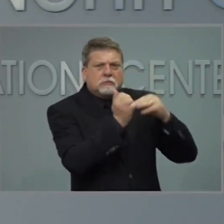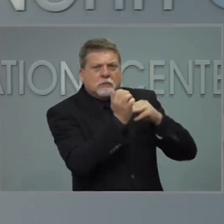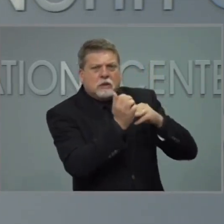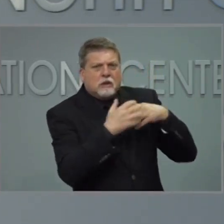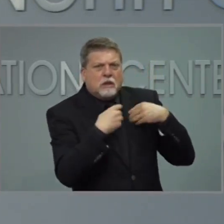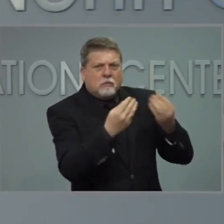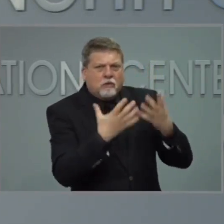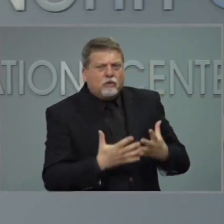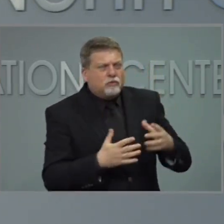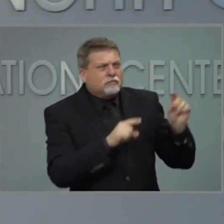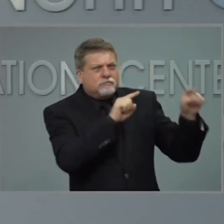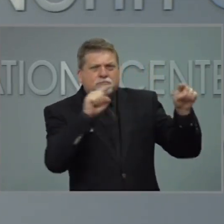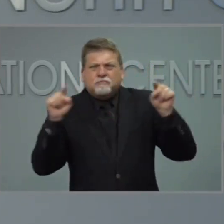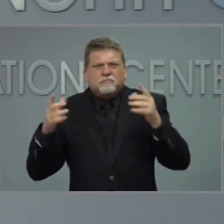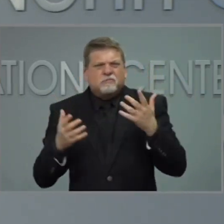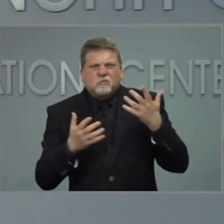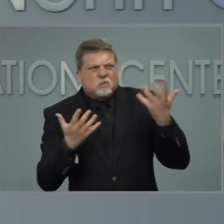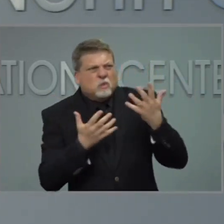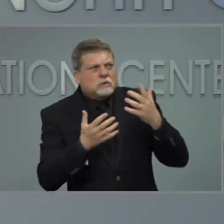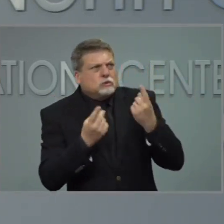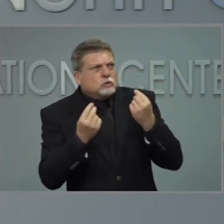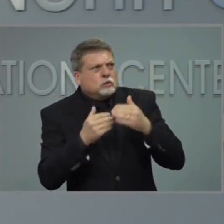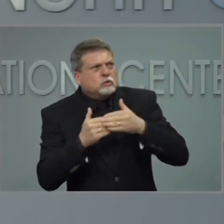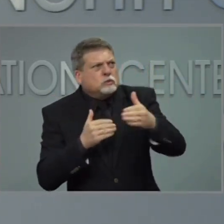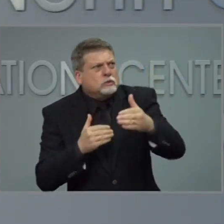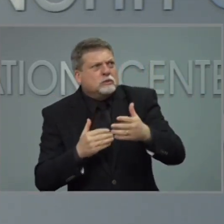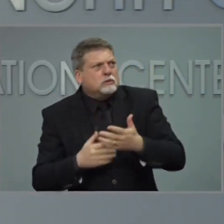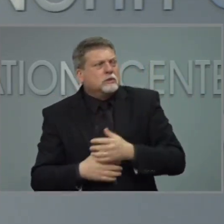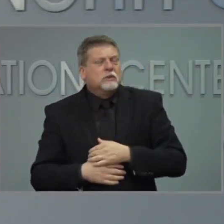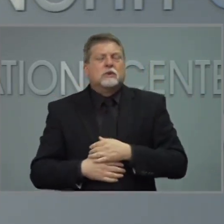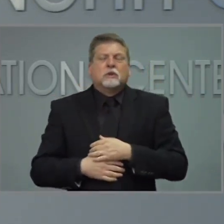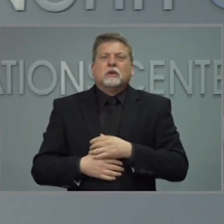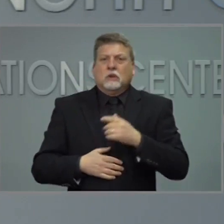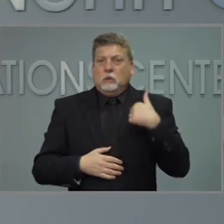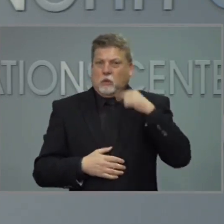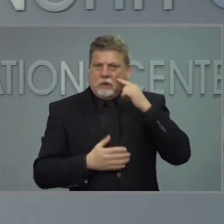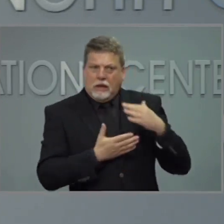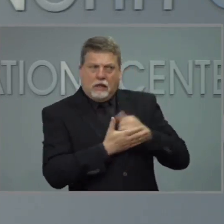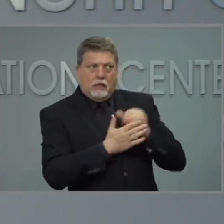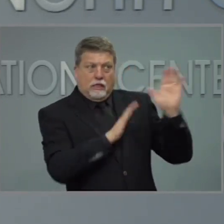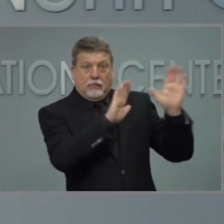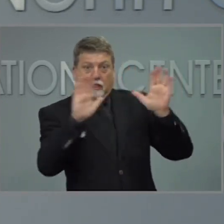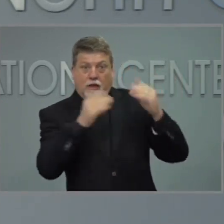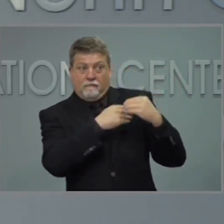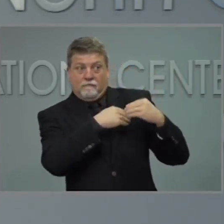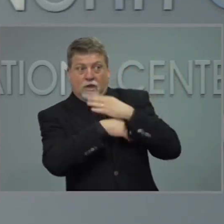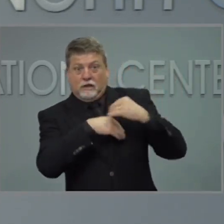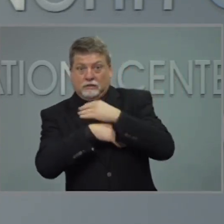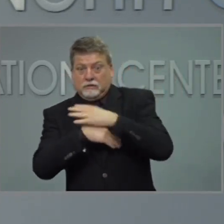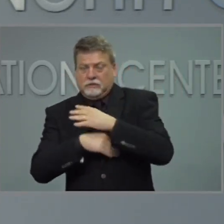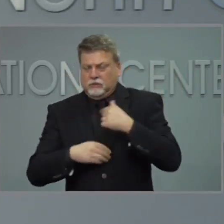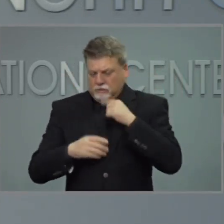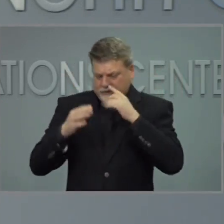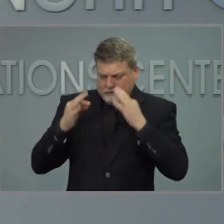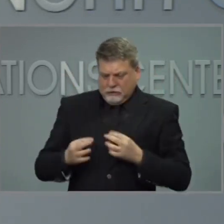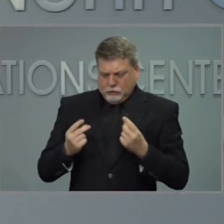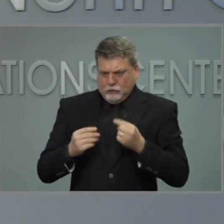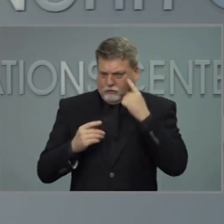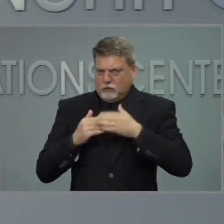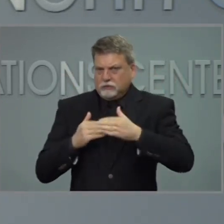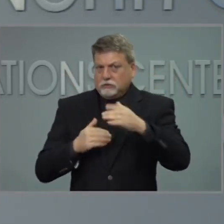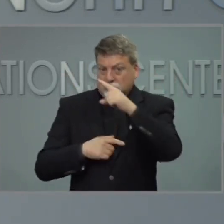you a forecast of what to expect as the summer approaches and some of the things that we can safely do by July the